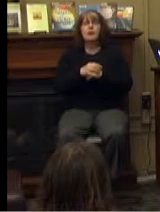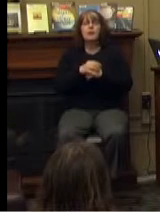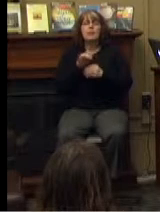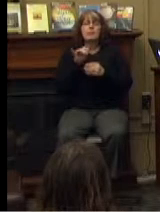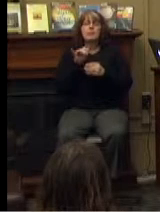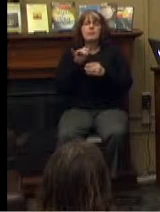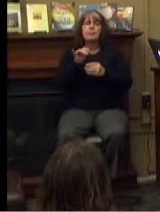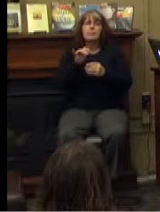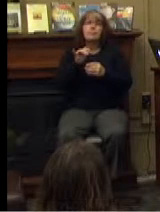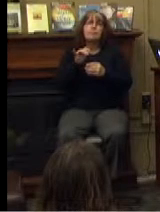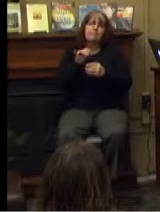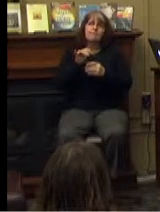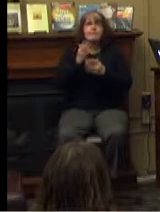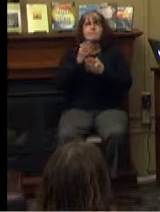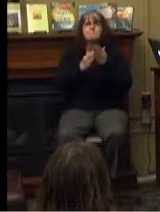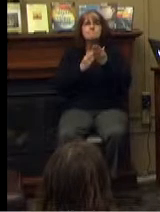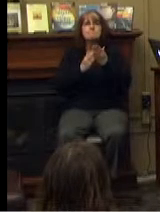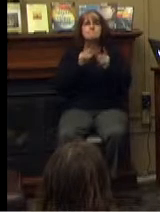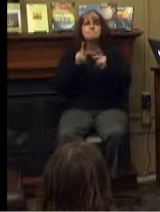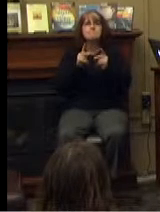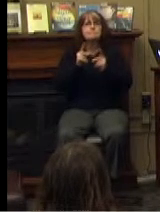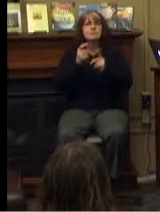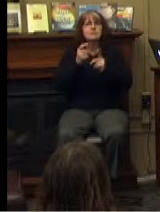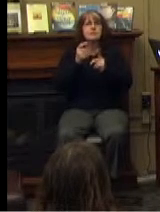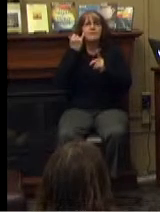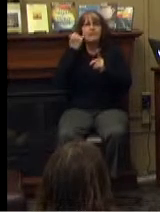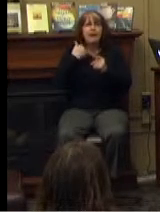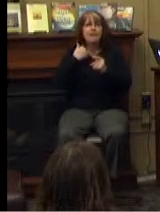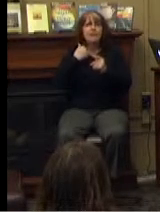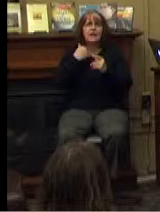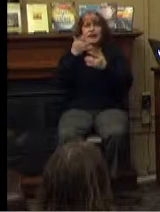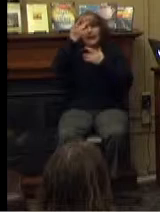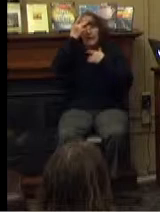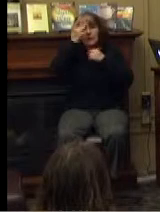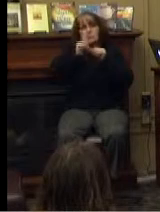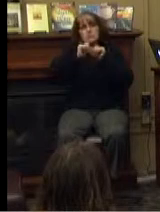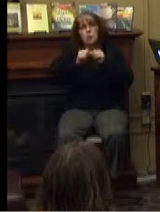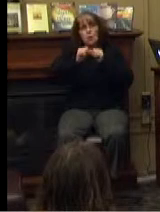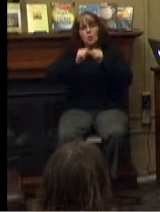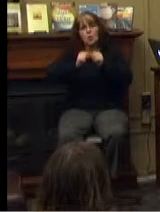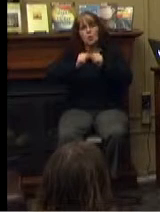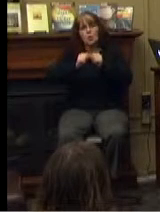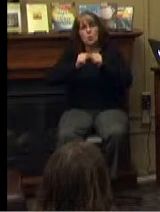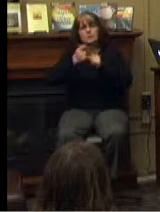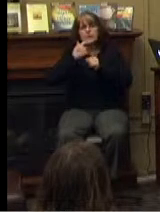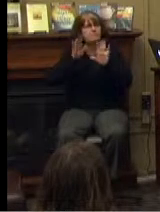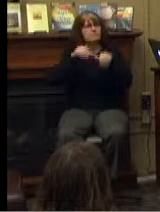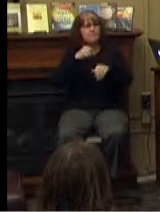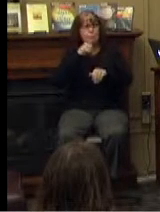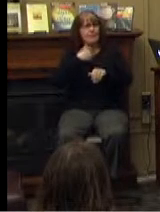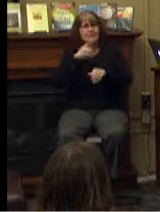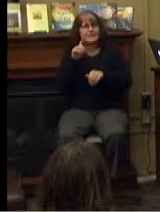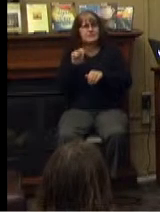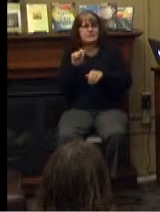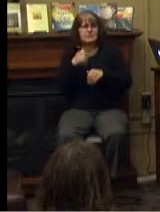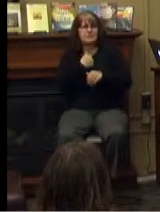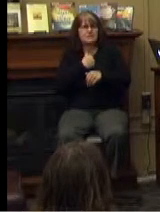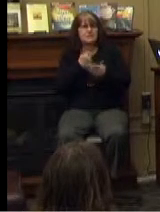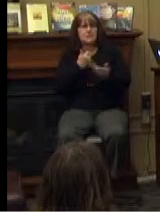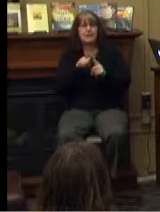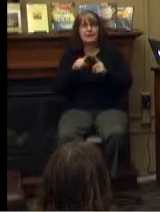I would particularly those like with chronic illness or whatever, who would say, I don't have a disability. But those are some of the